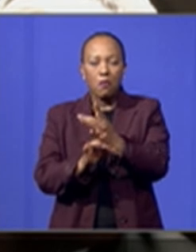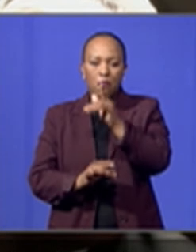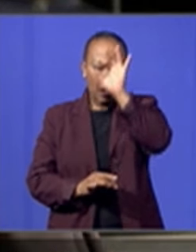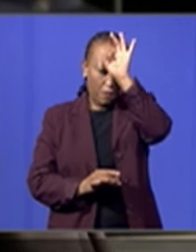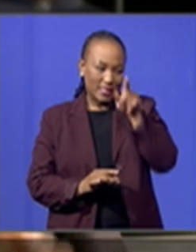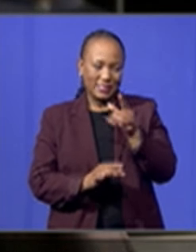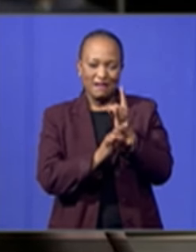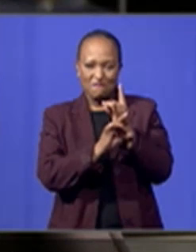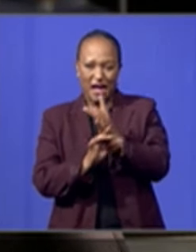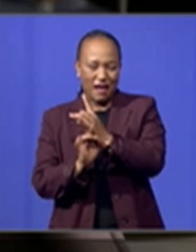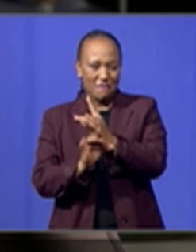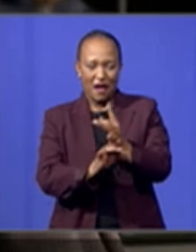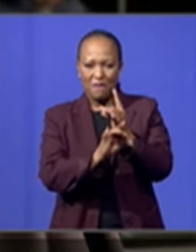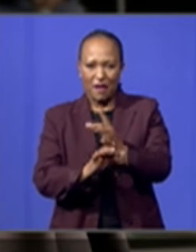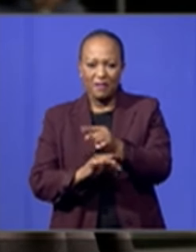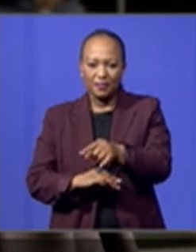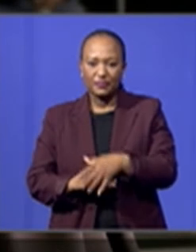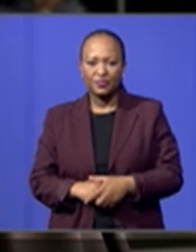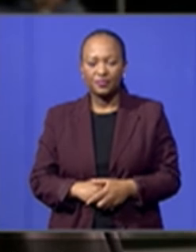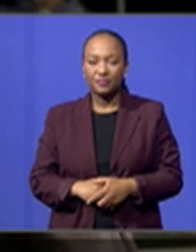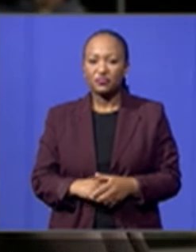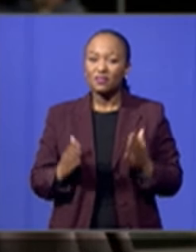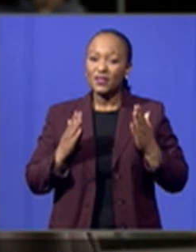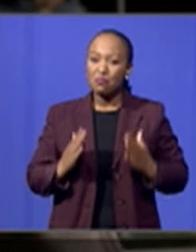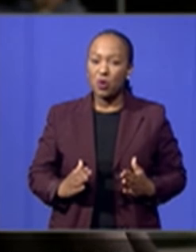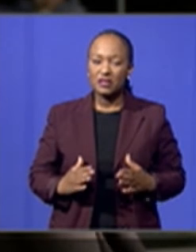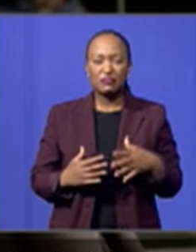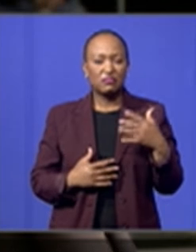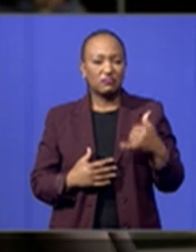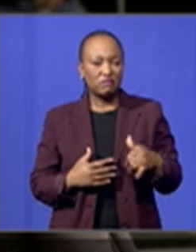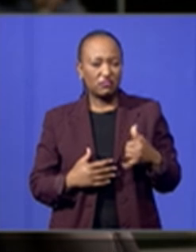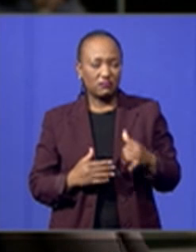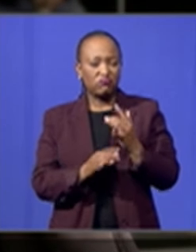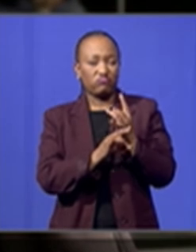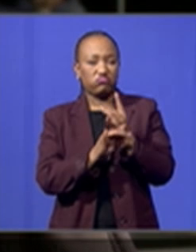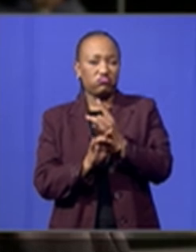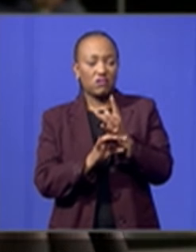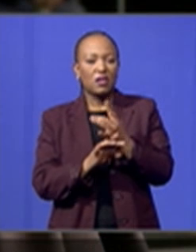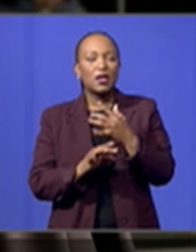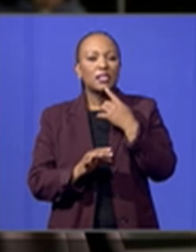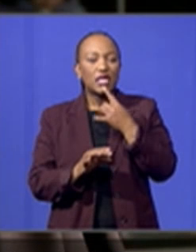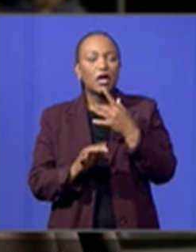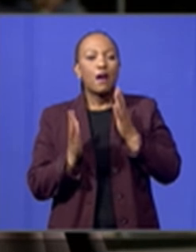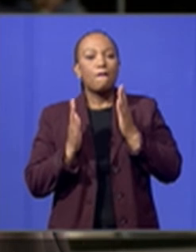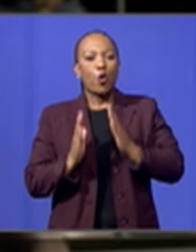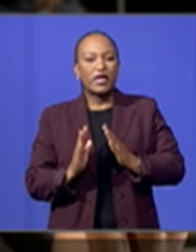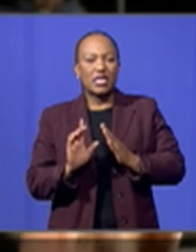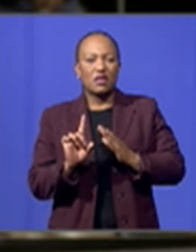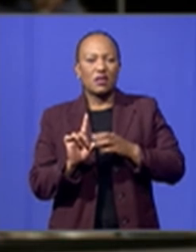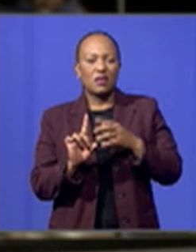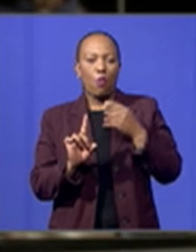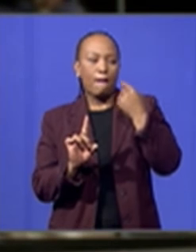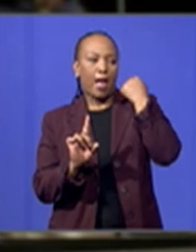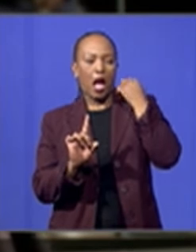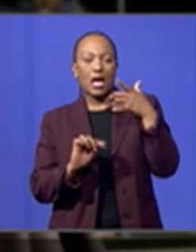few lacerations and bruises, but it did indicate that his chest there is a sharp pain. So, which was the